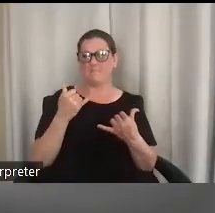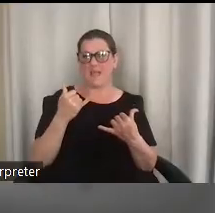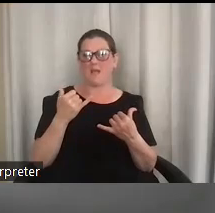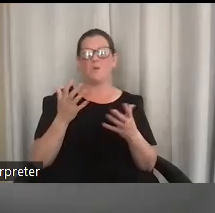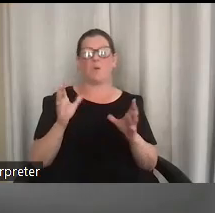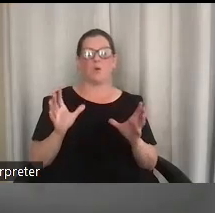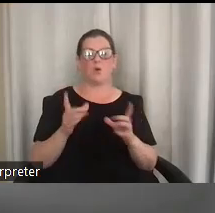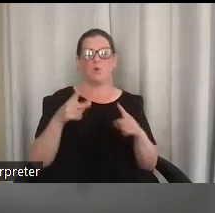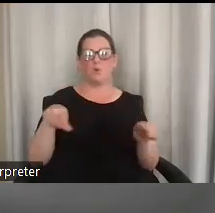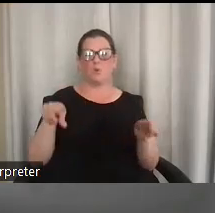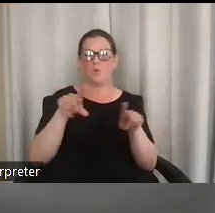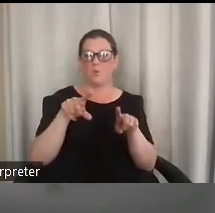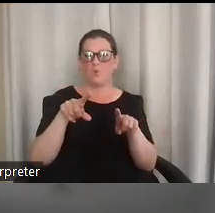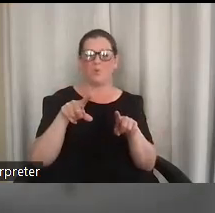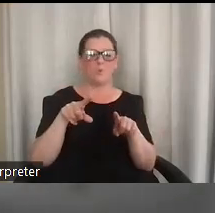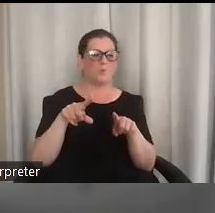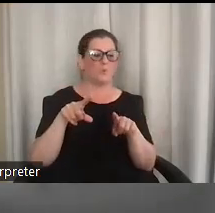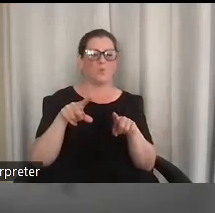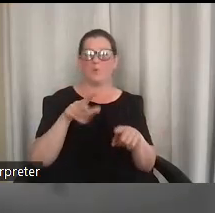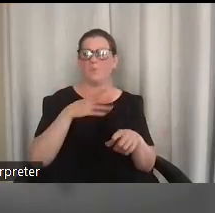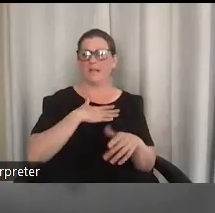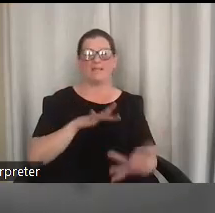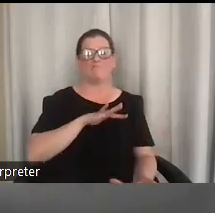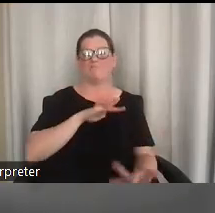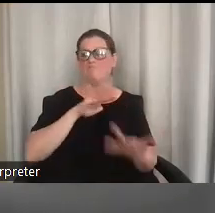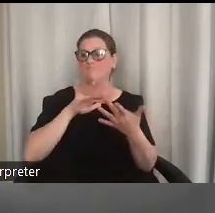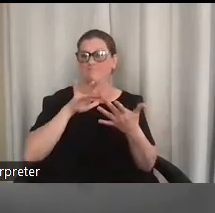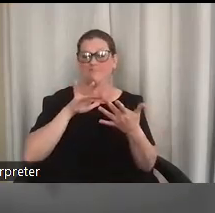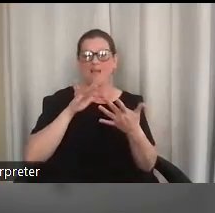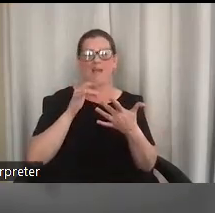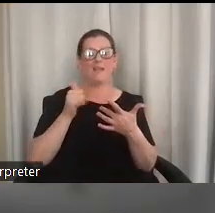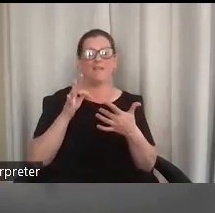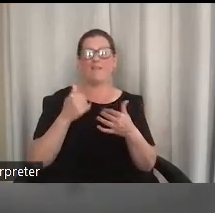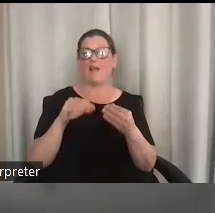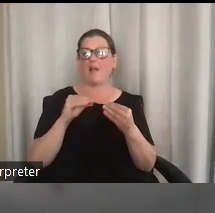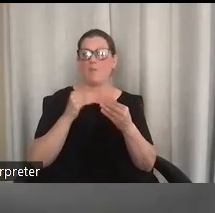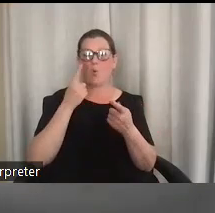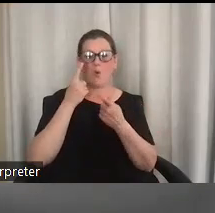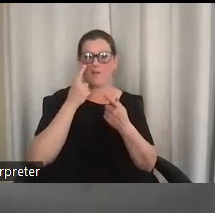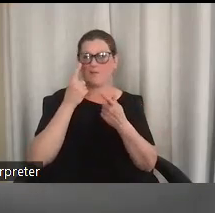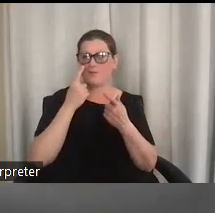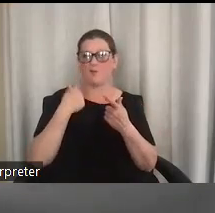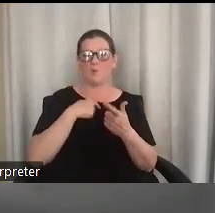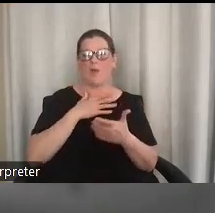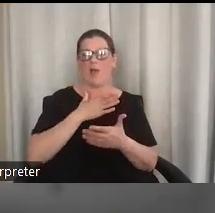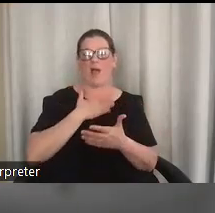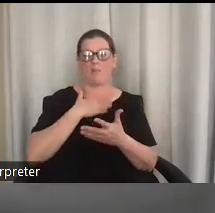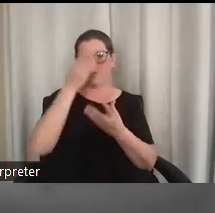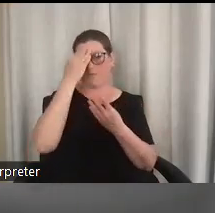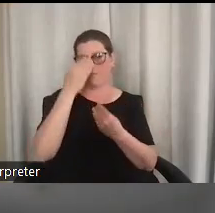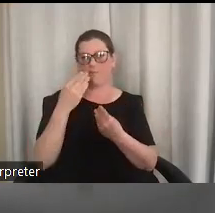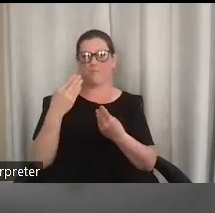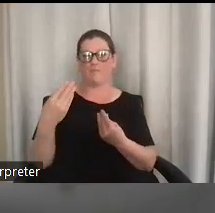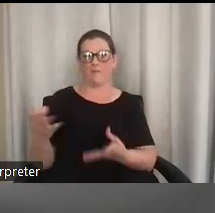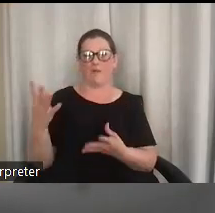the participants to please reach out to us if you have any additional questions, and we'd be happy to pass those along to